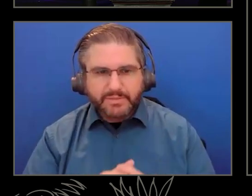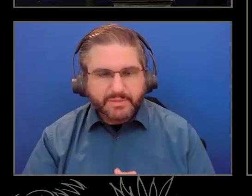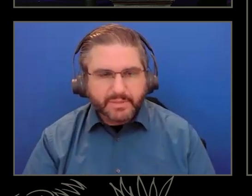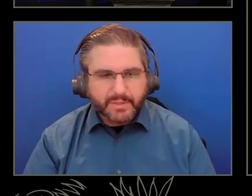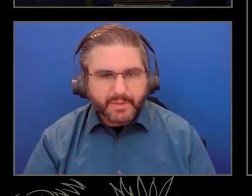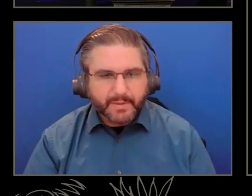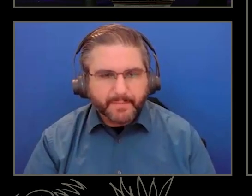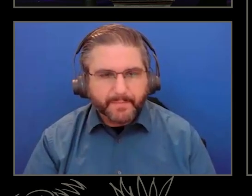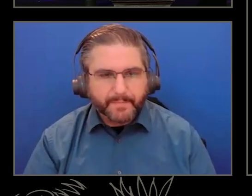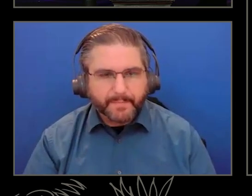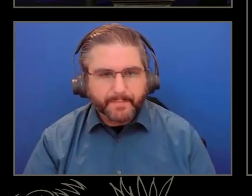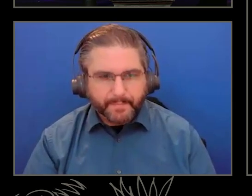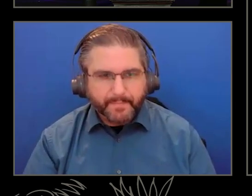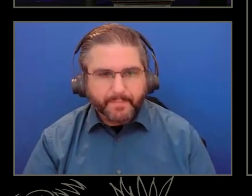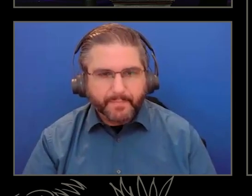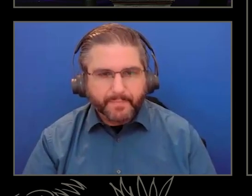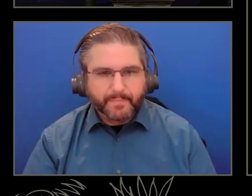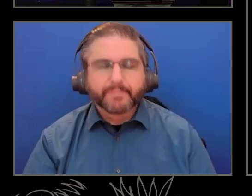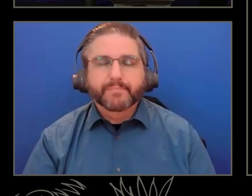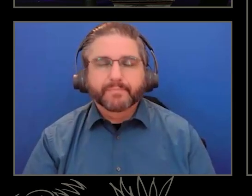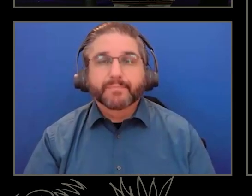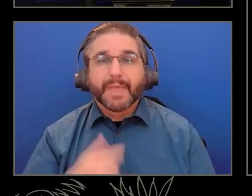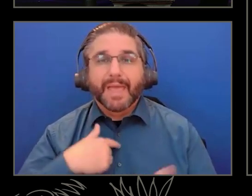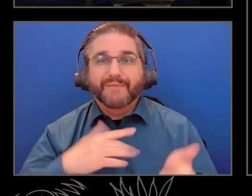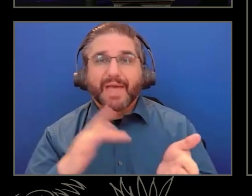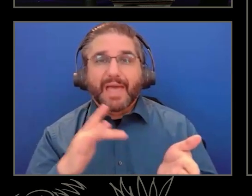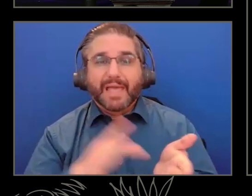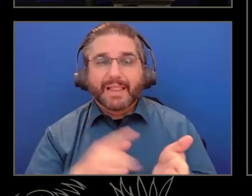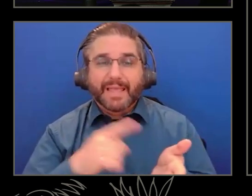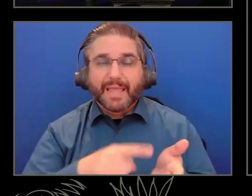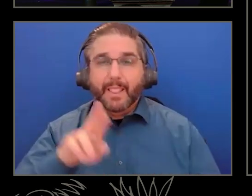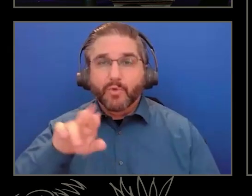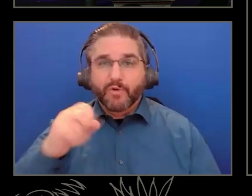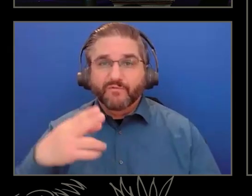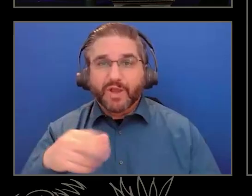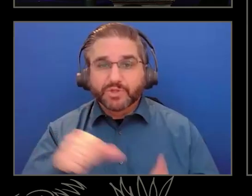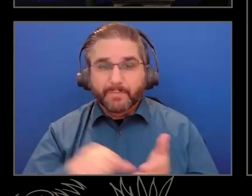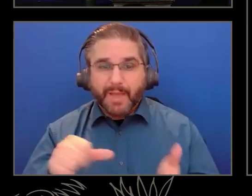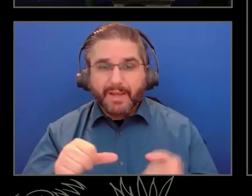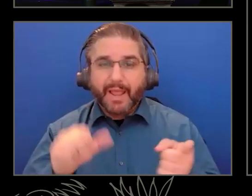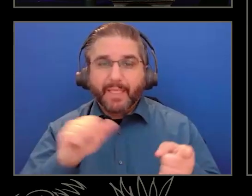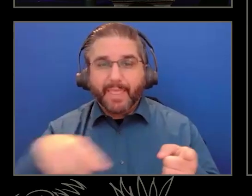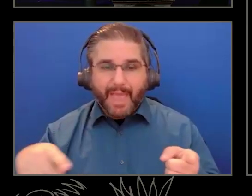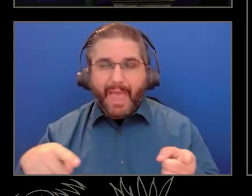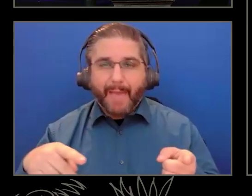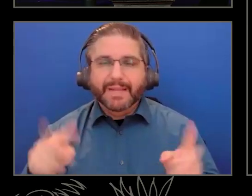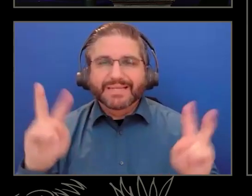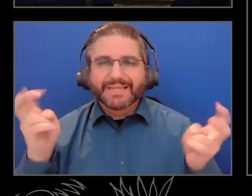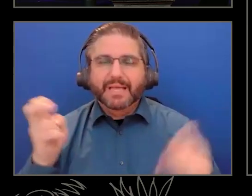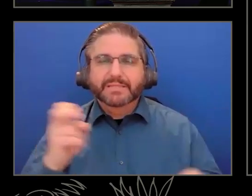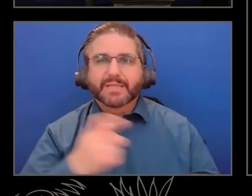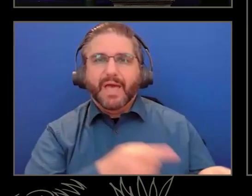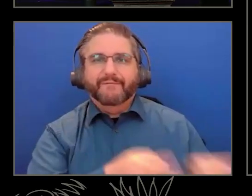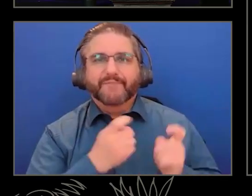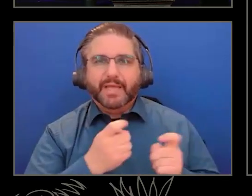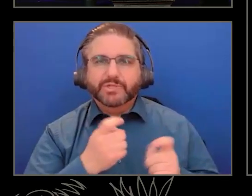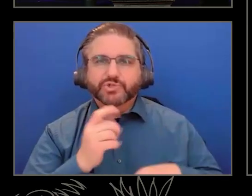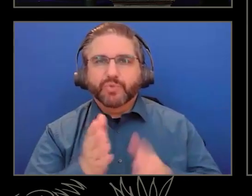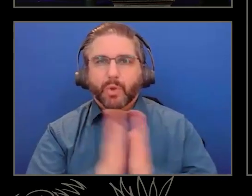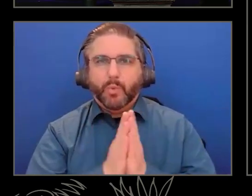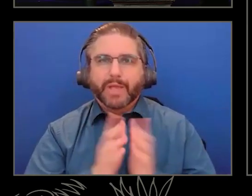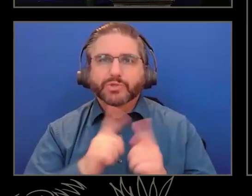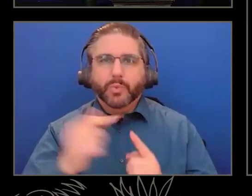Okay, so when I click in the refresh button, the app makes a fetch request to the backend.